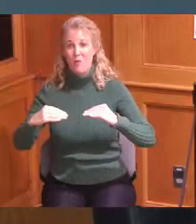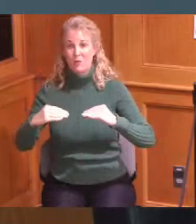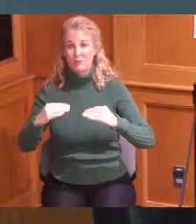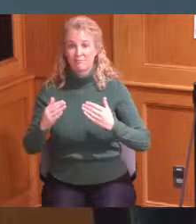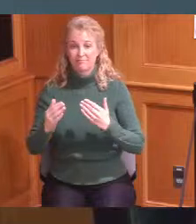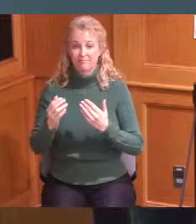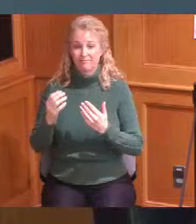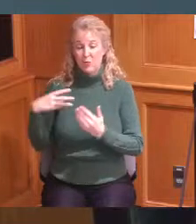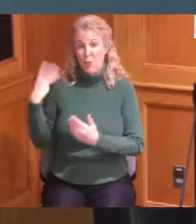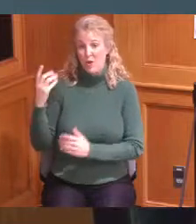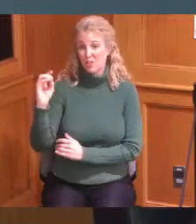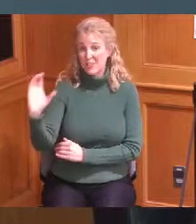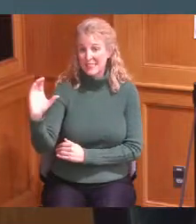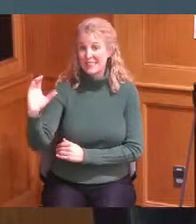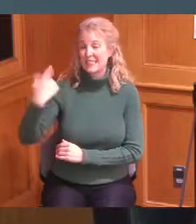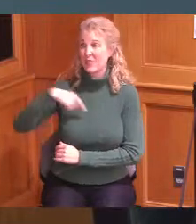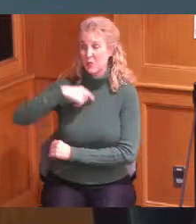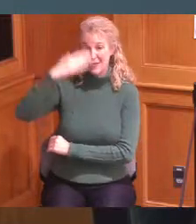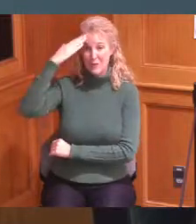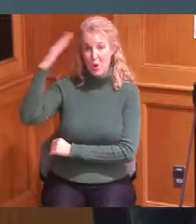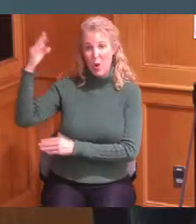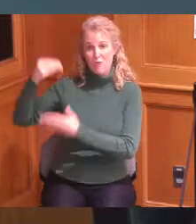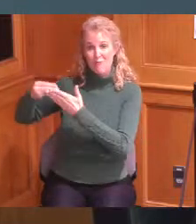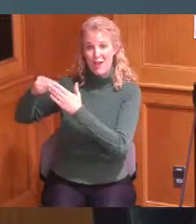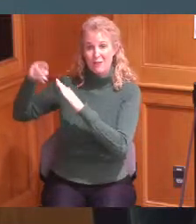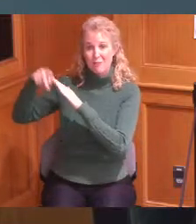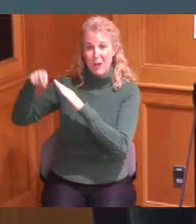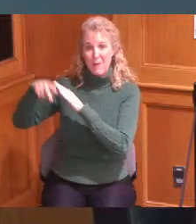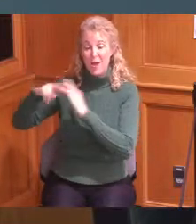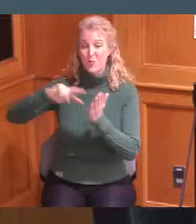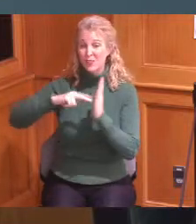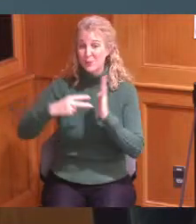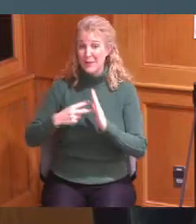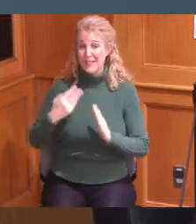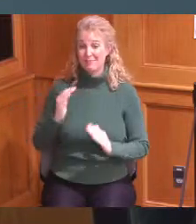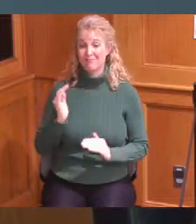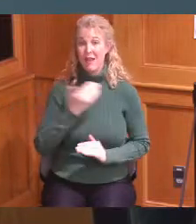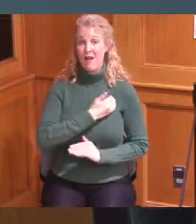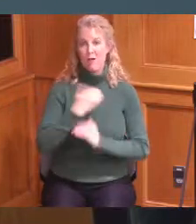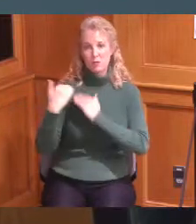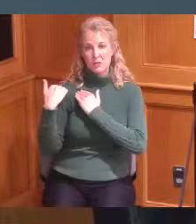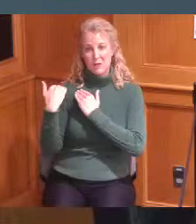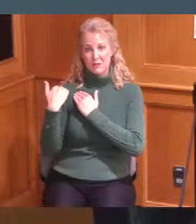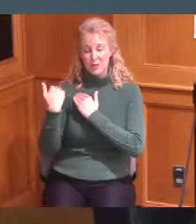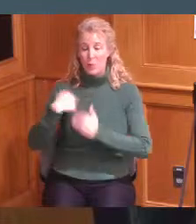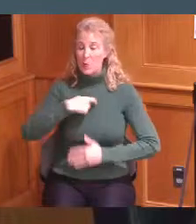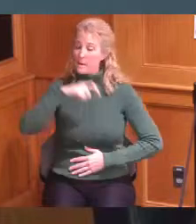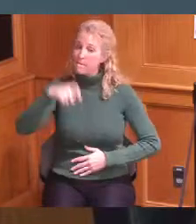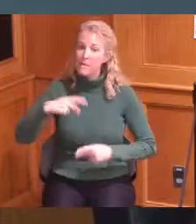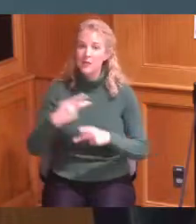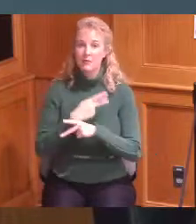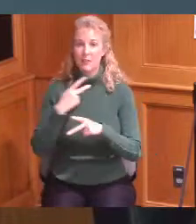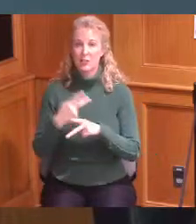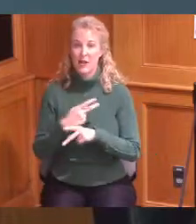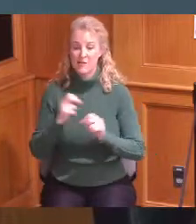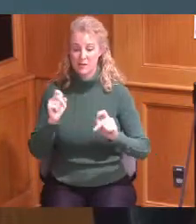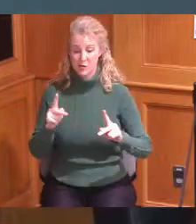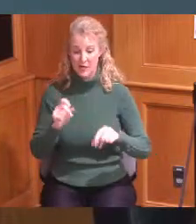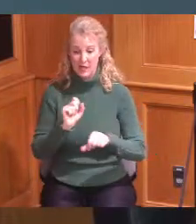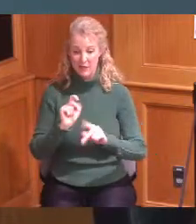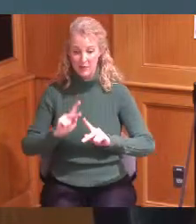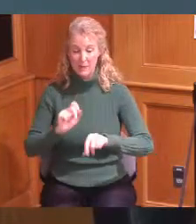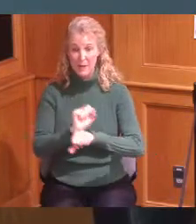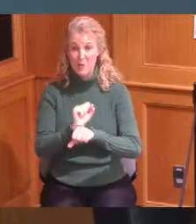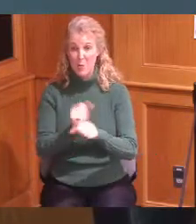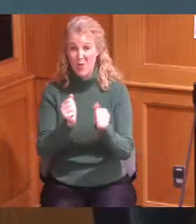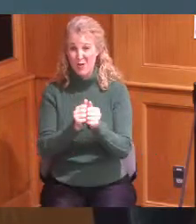in Washington is looking at cutting. So we have to strategically as a board, and so the people that are working in the